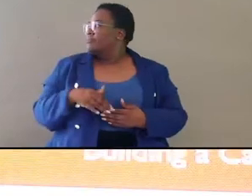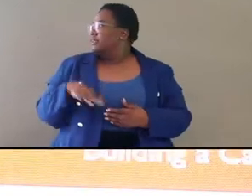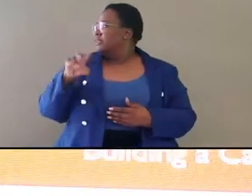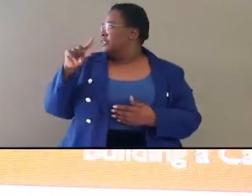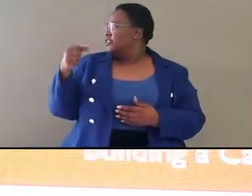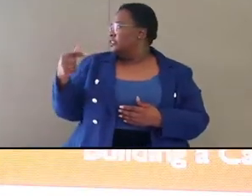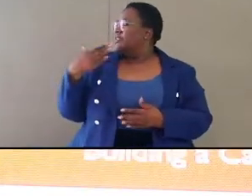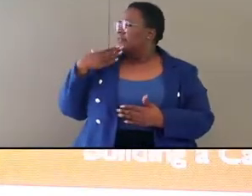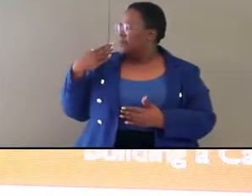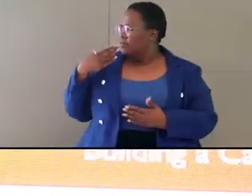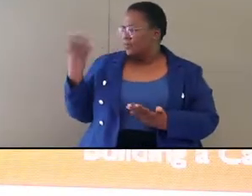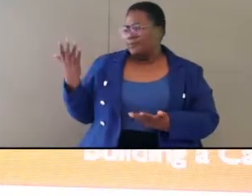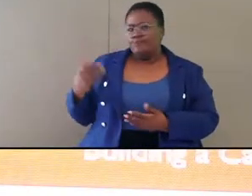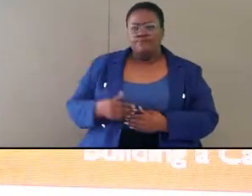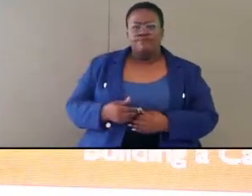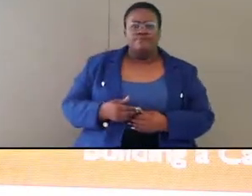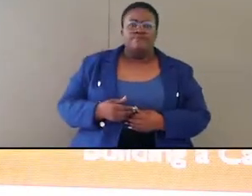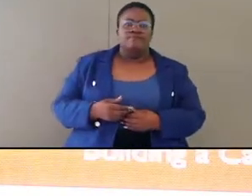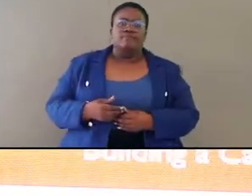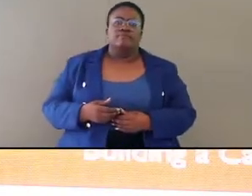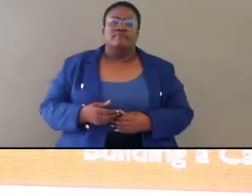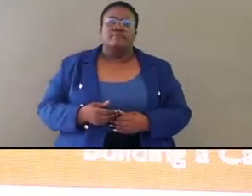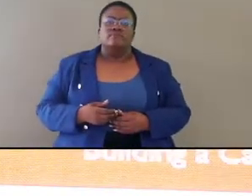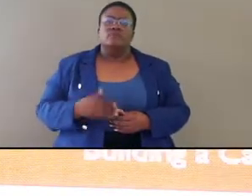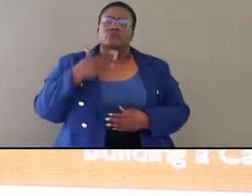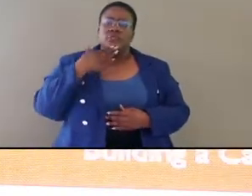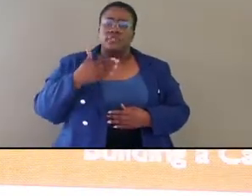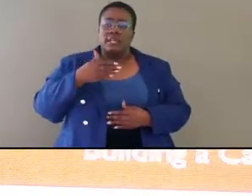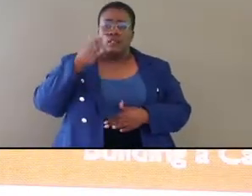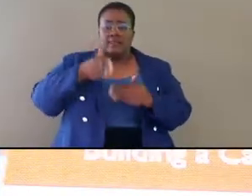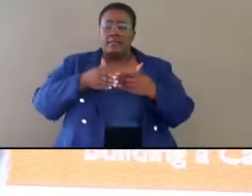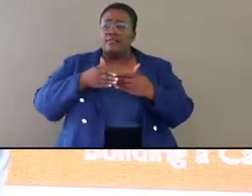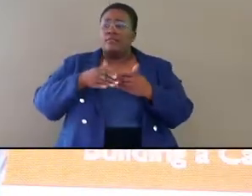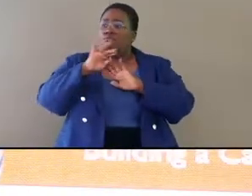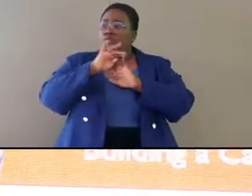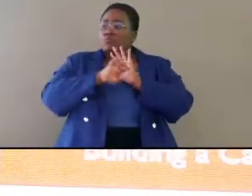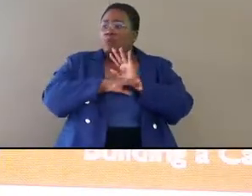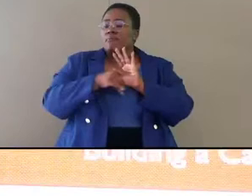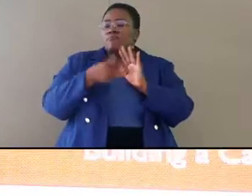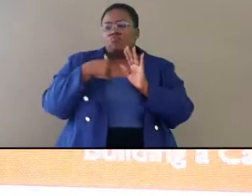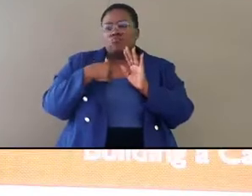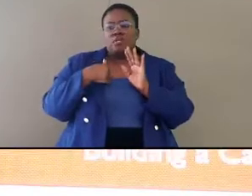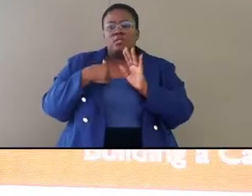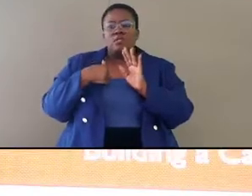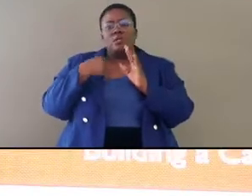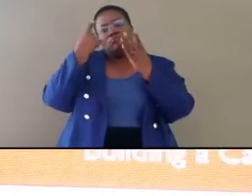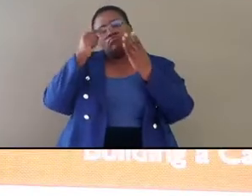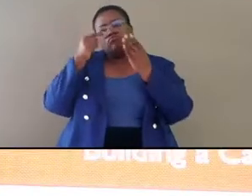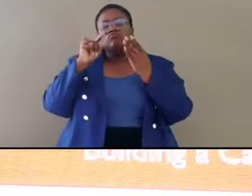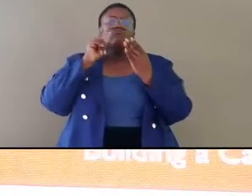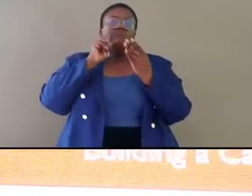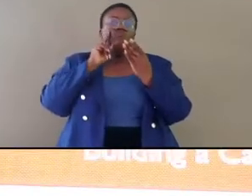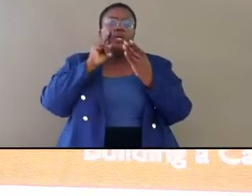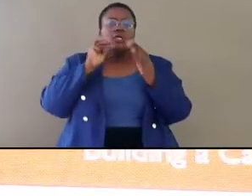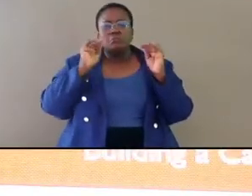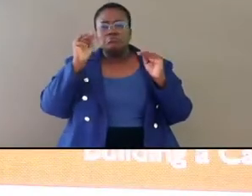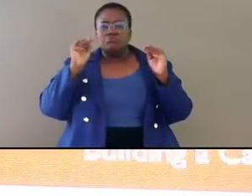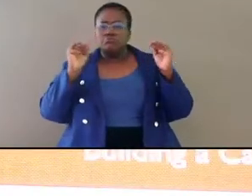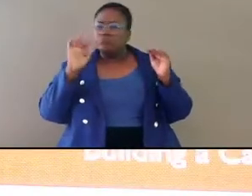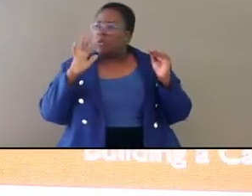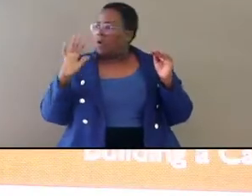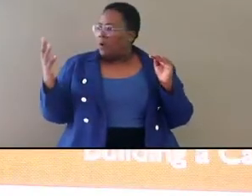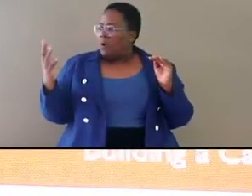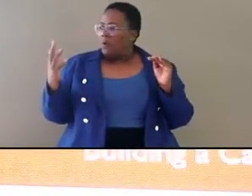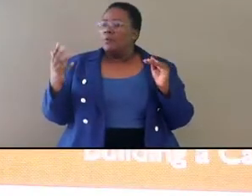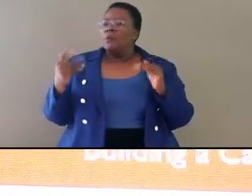thank you very much. You said at the end of this program we must rate you, and that must be attached to your performance bonus.